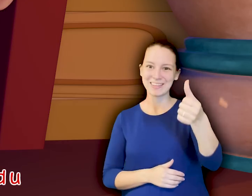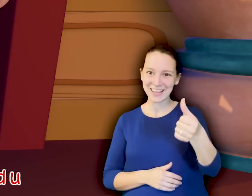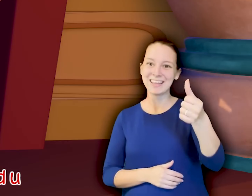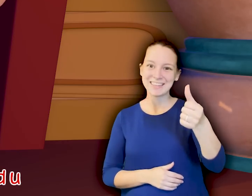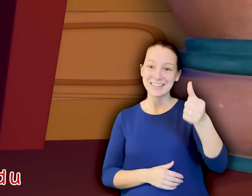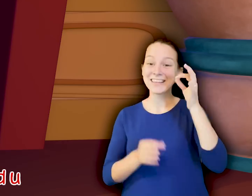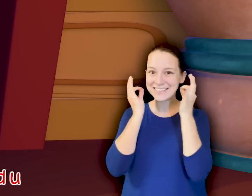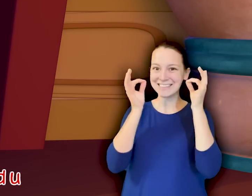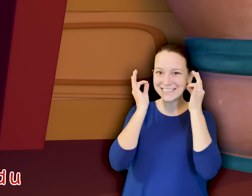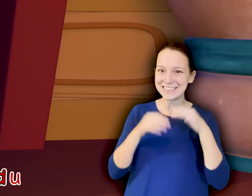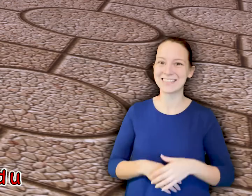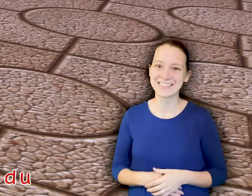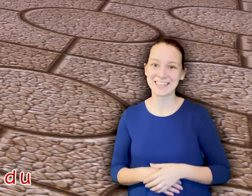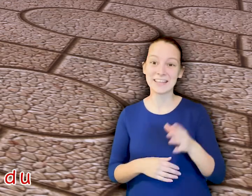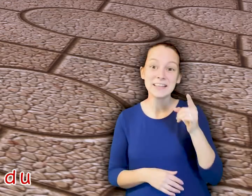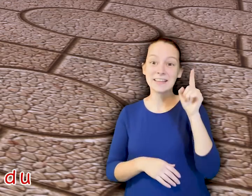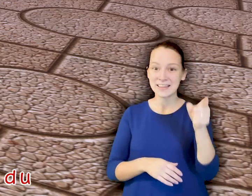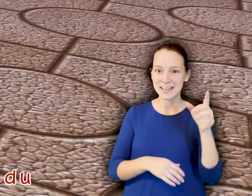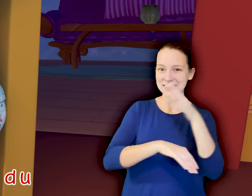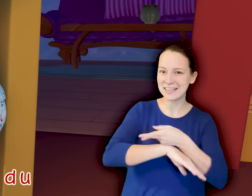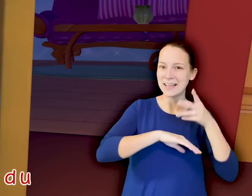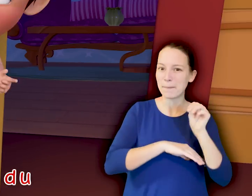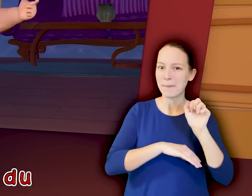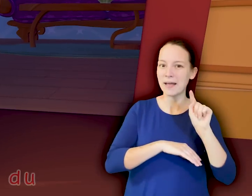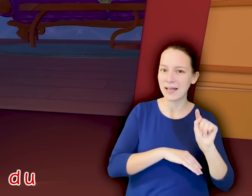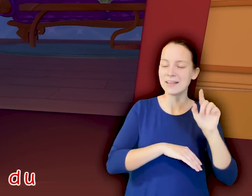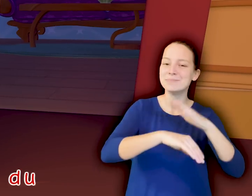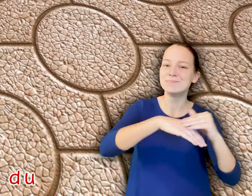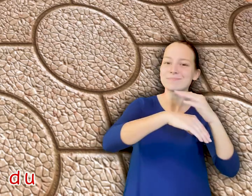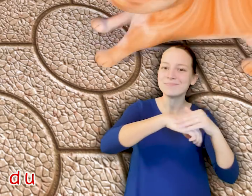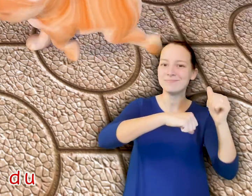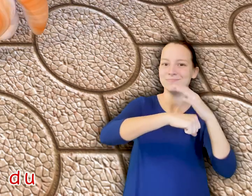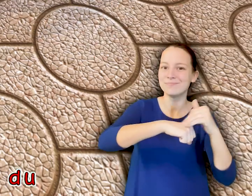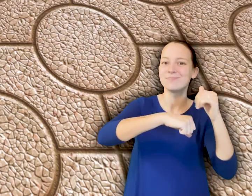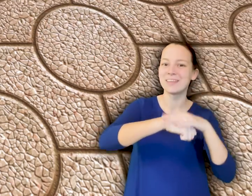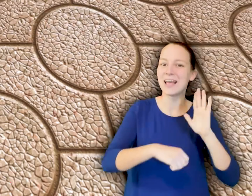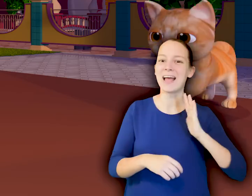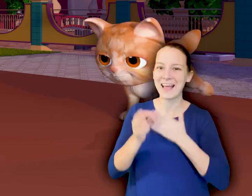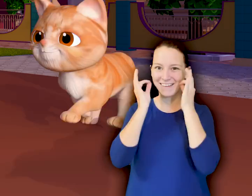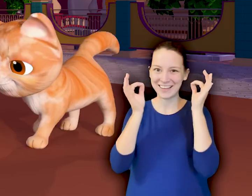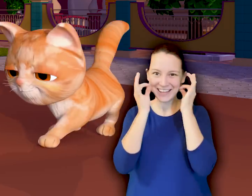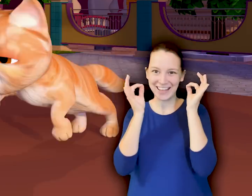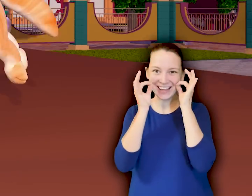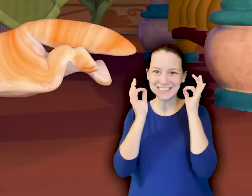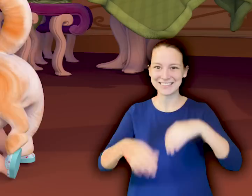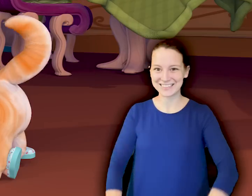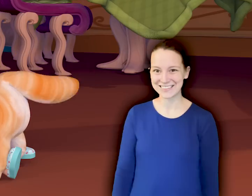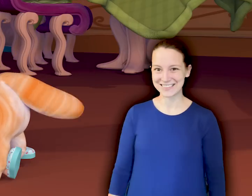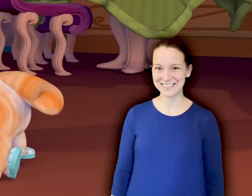day kitty cat on the M Pat and Pat our little